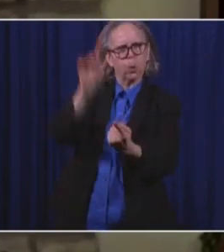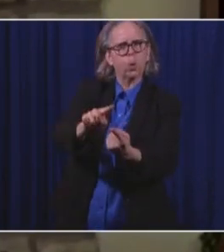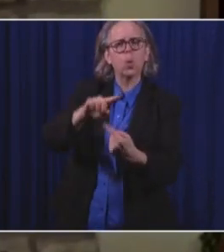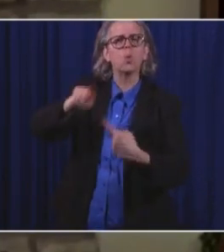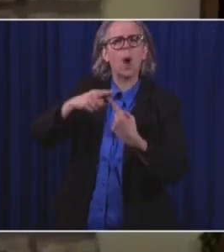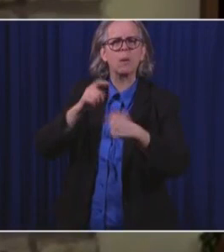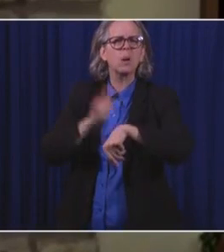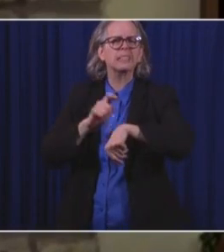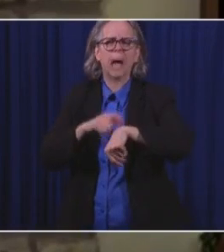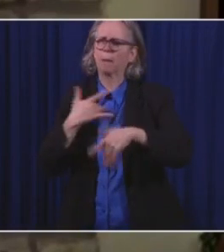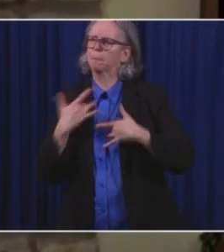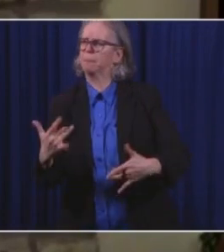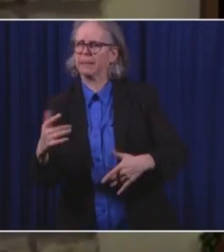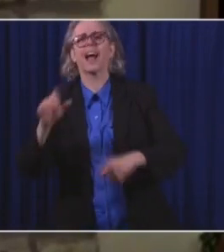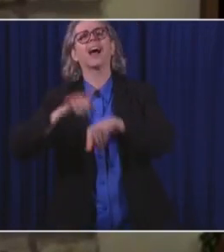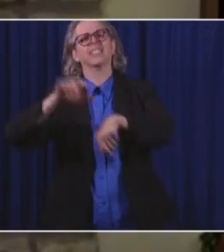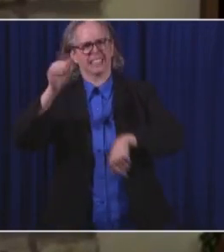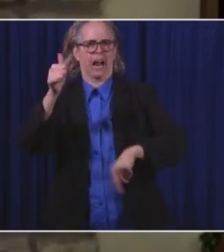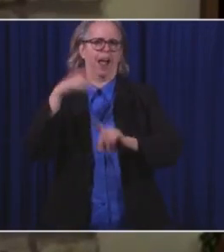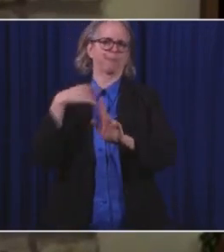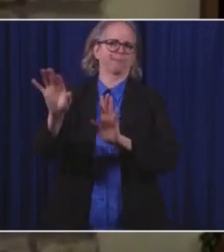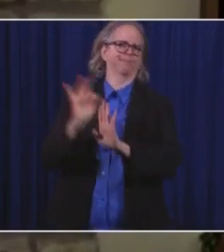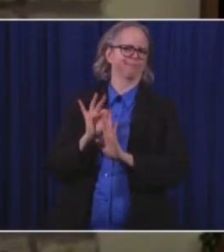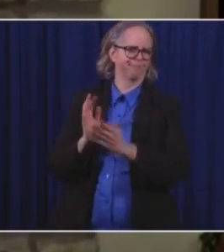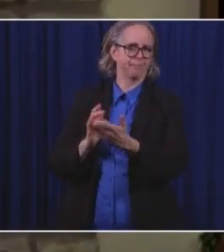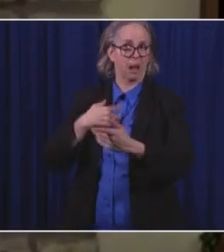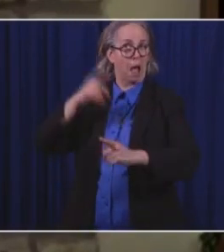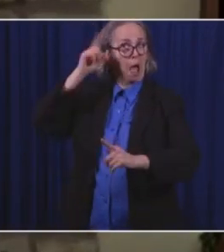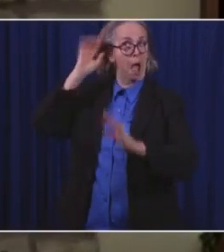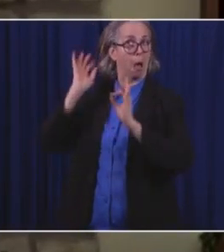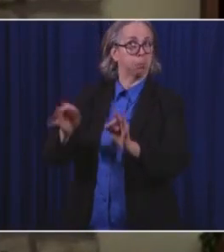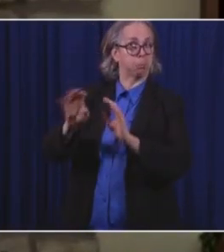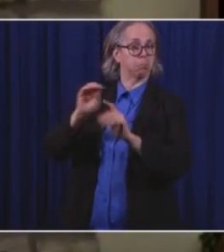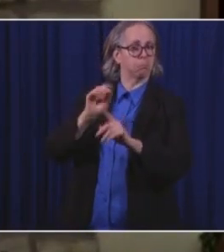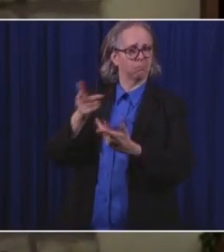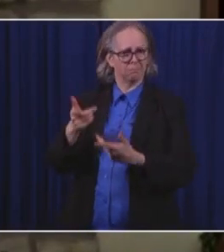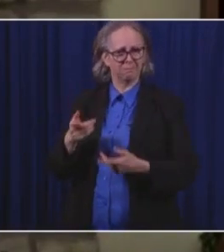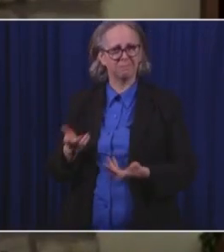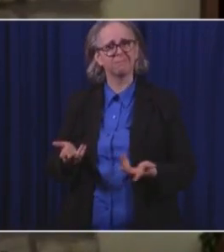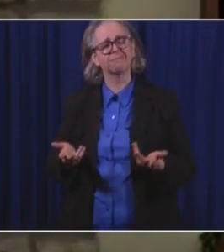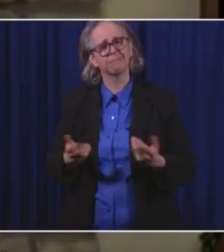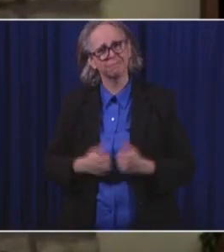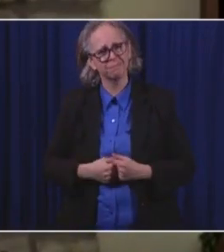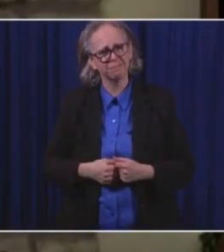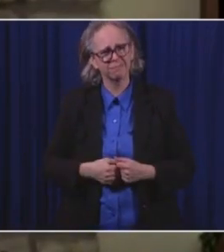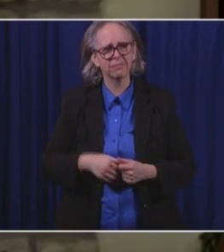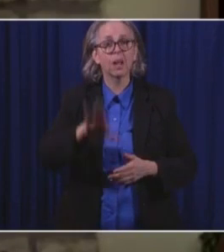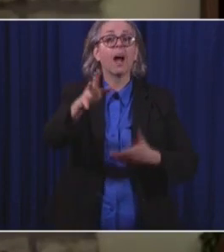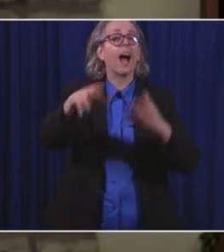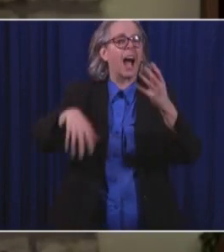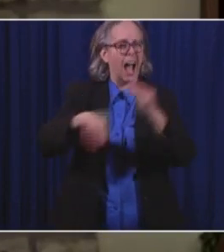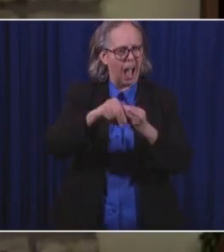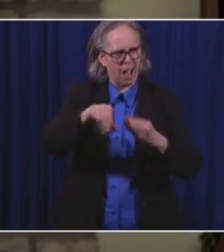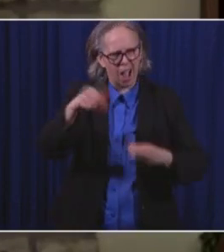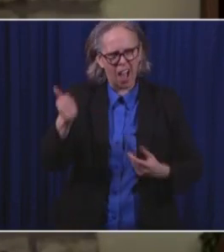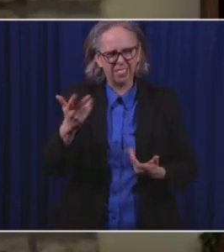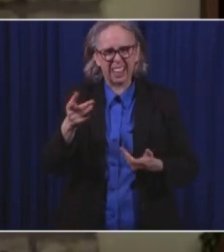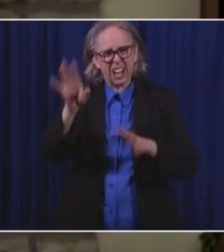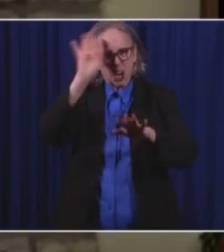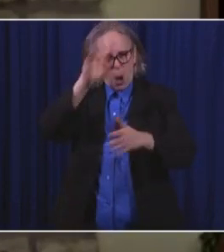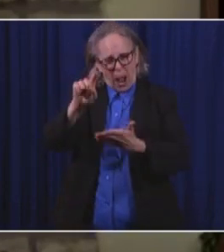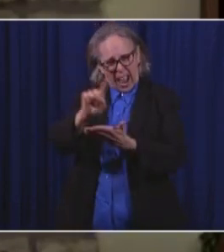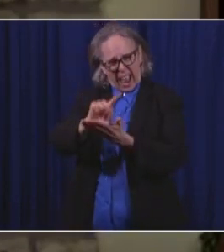make these decisions on the best evidence you can. I also talk every single week to the health